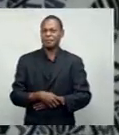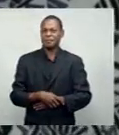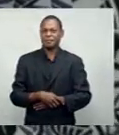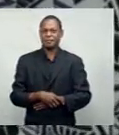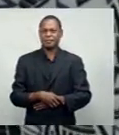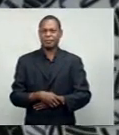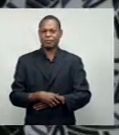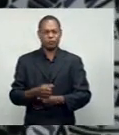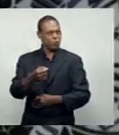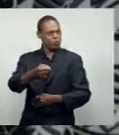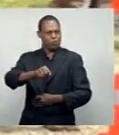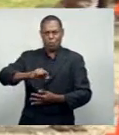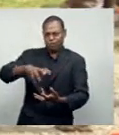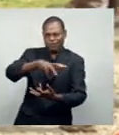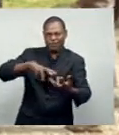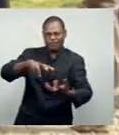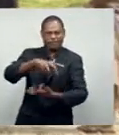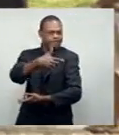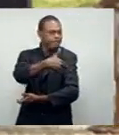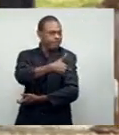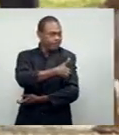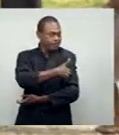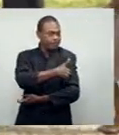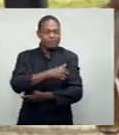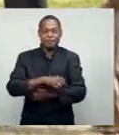There will be no dose mixing.